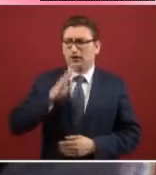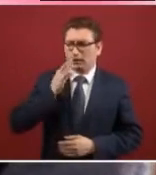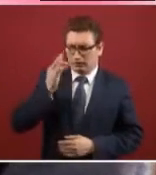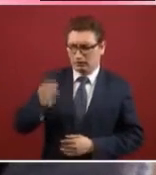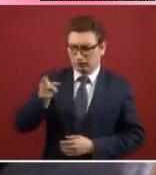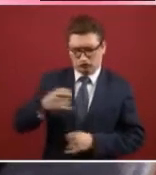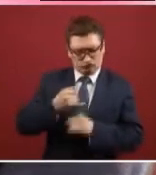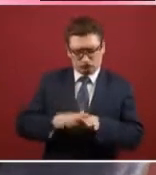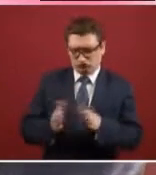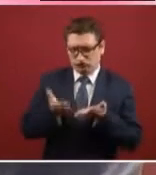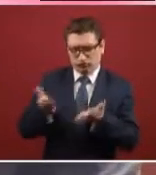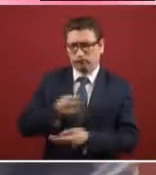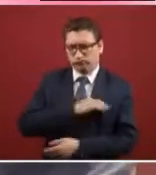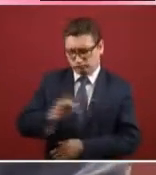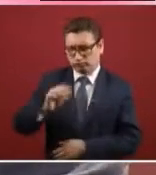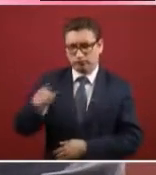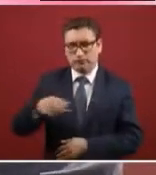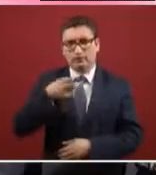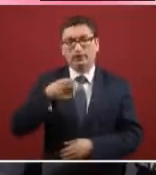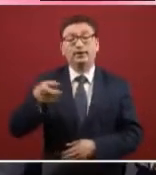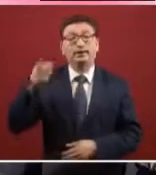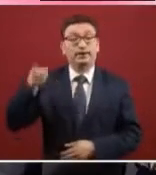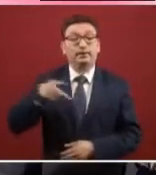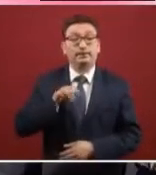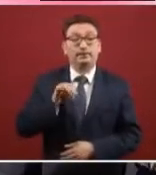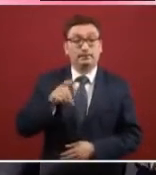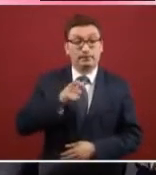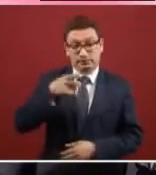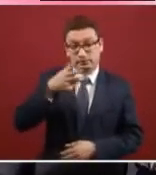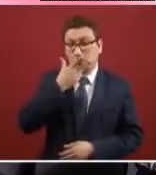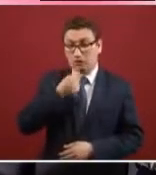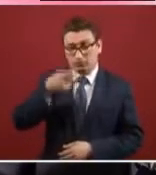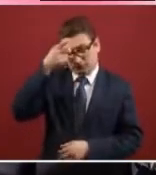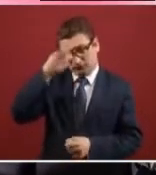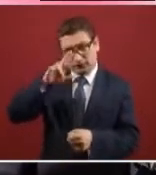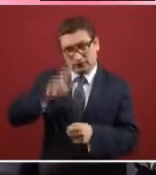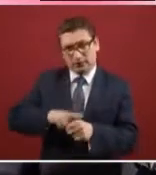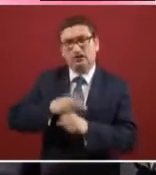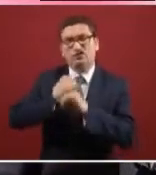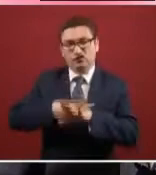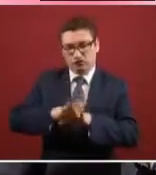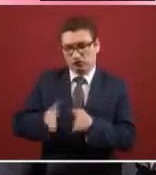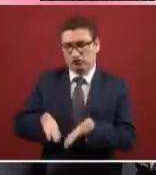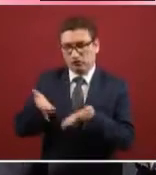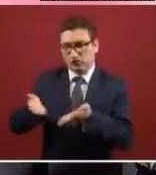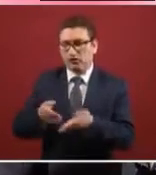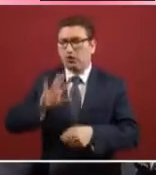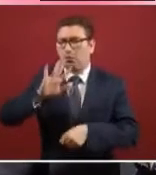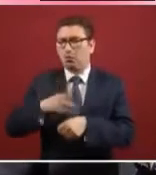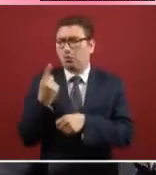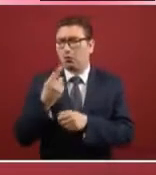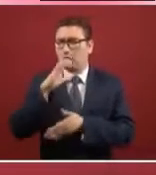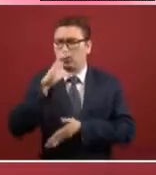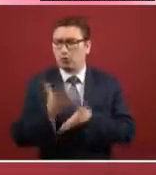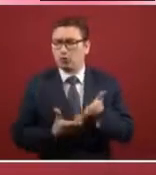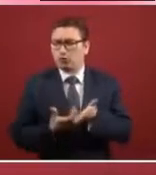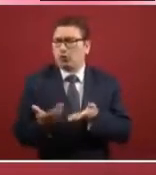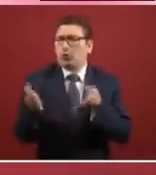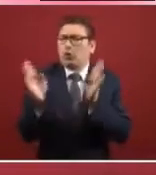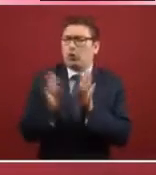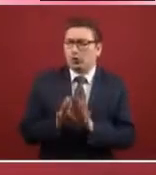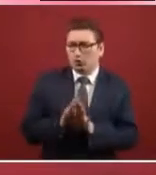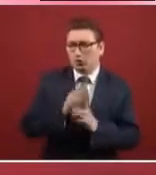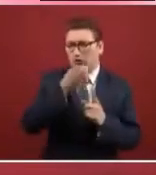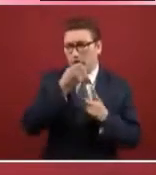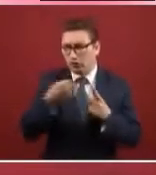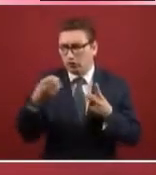la información. You that information director or data. De Pemex. From the director of Pemex will inform you as to why those contracts hicieron, and why they are